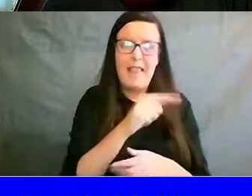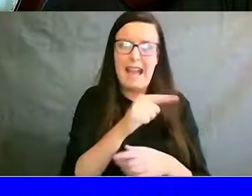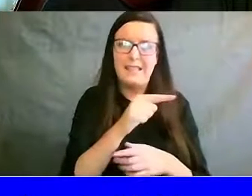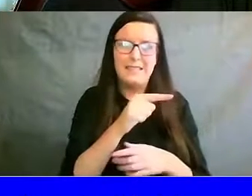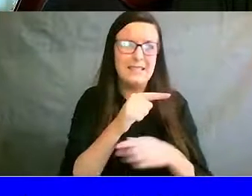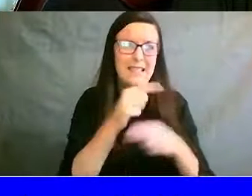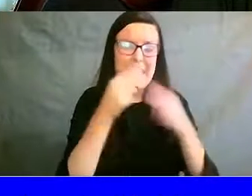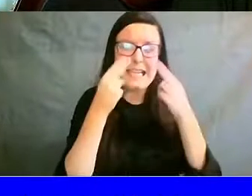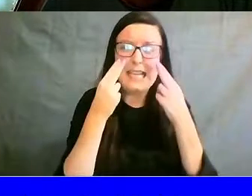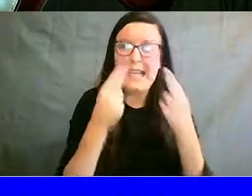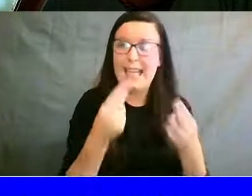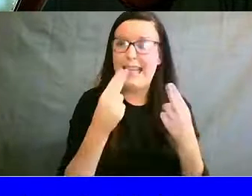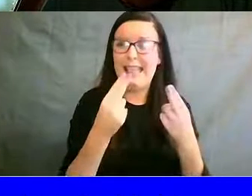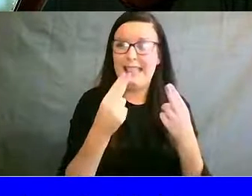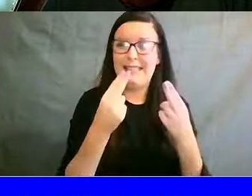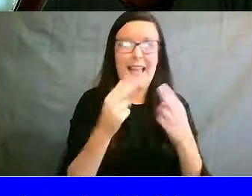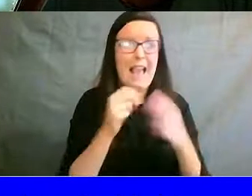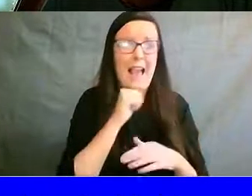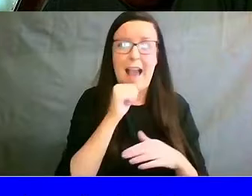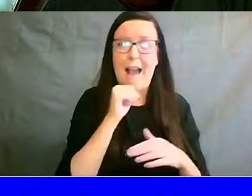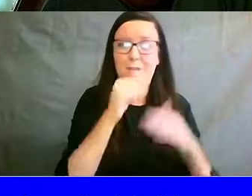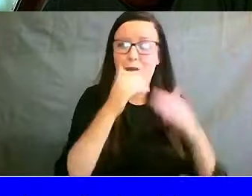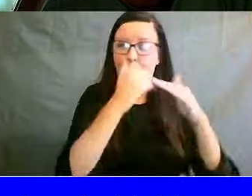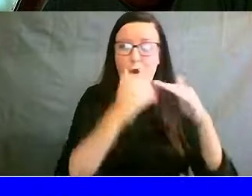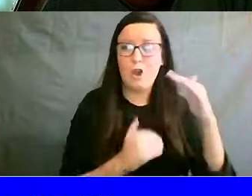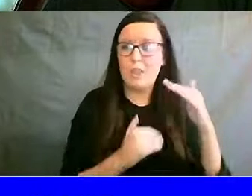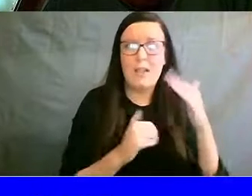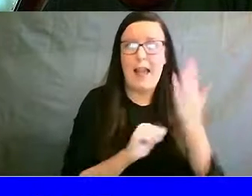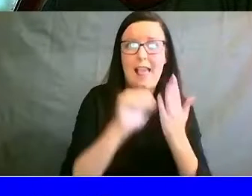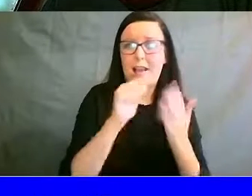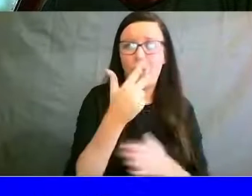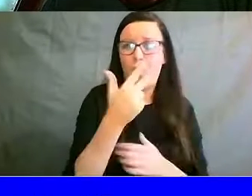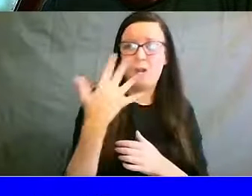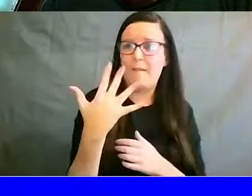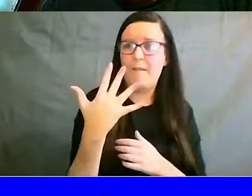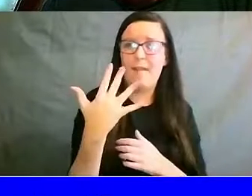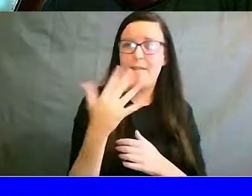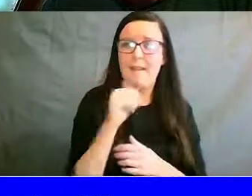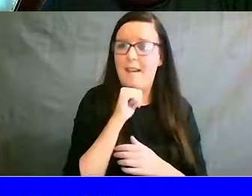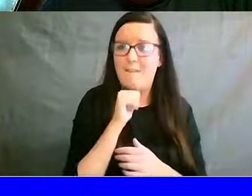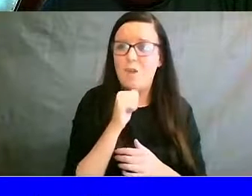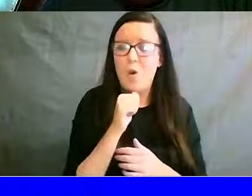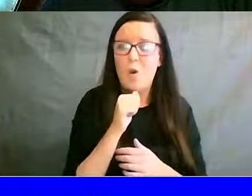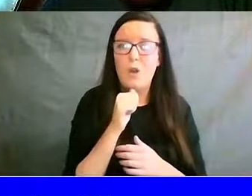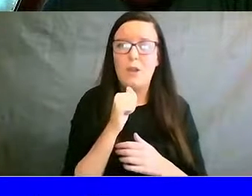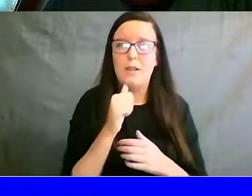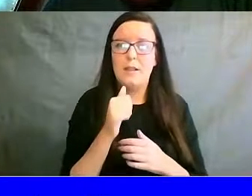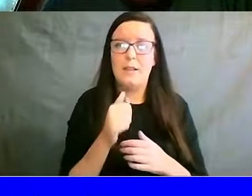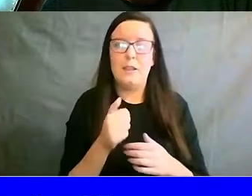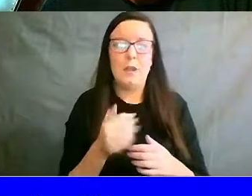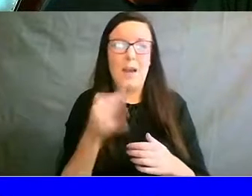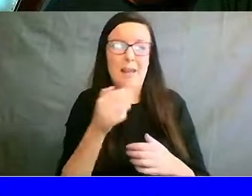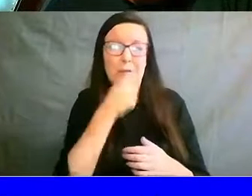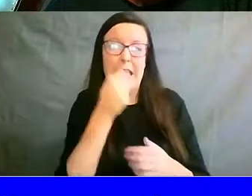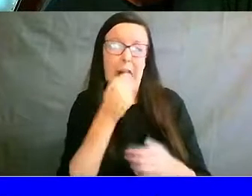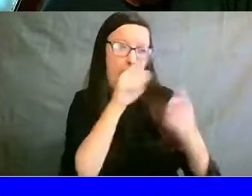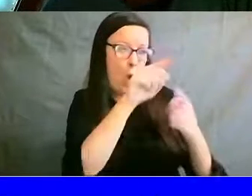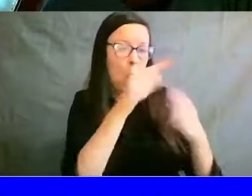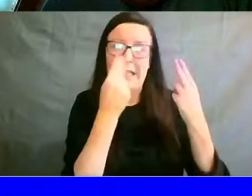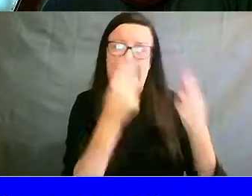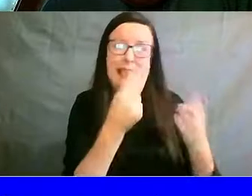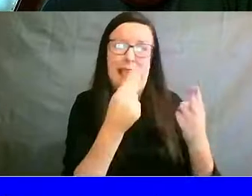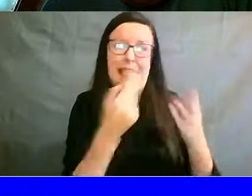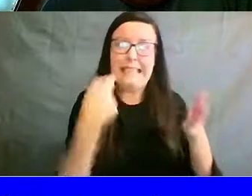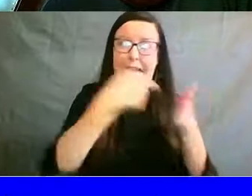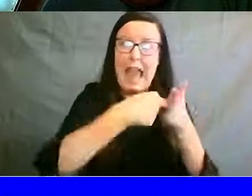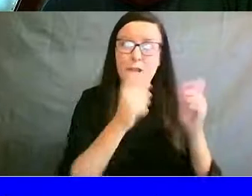none left under 35. There's nobody joining. The fees are so low. So if we're going to go to them and say, yeah, you need to do this extra training and it's going to cost you,